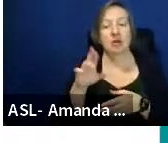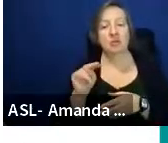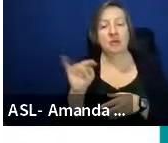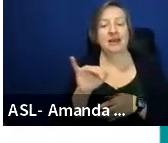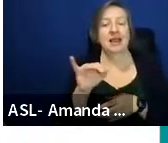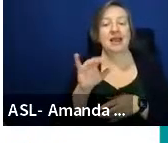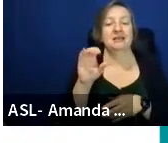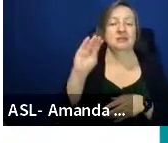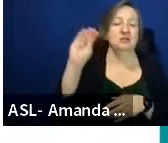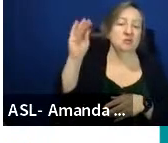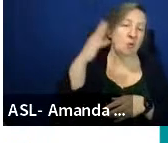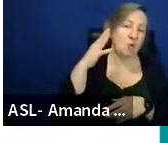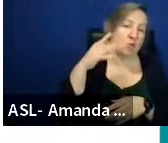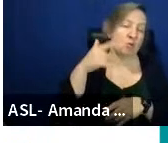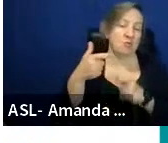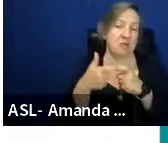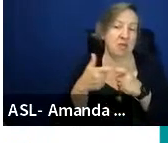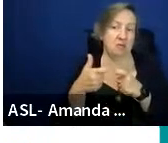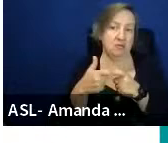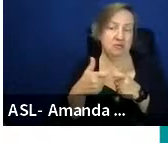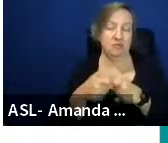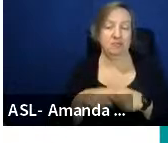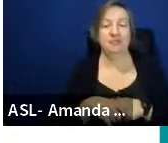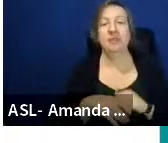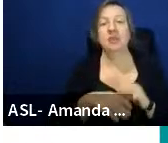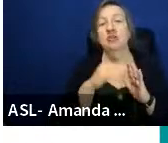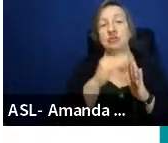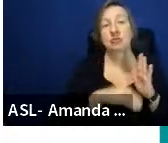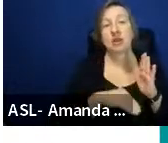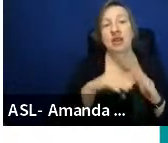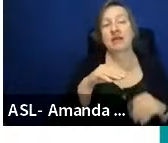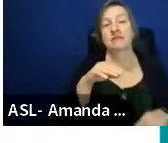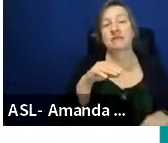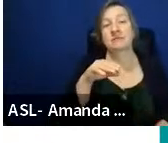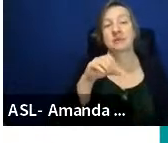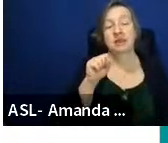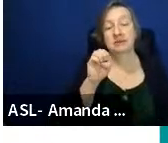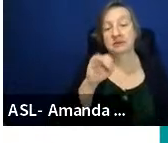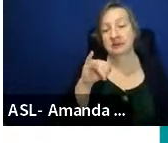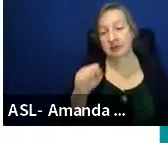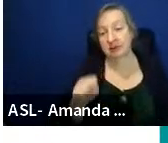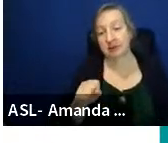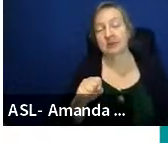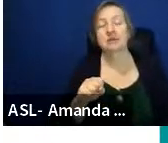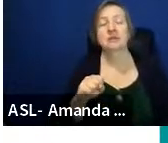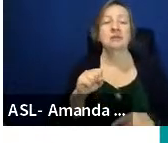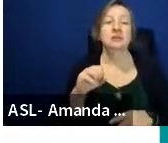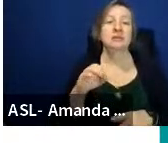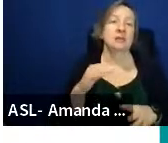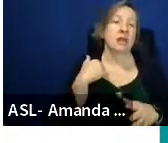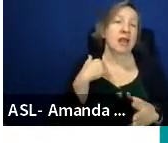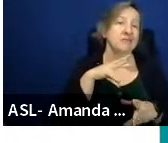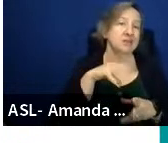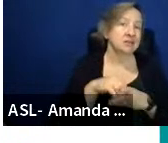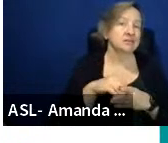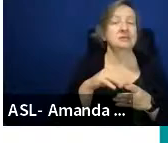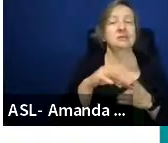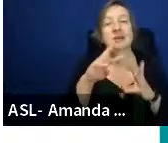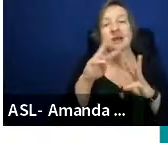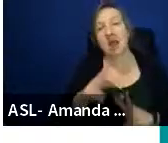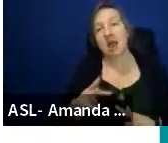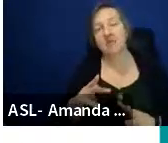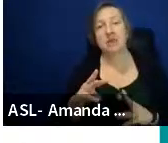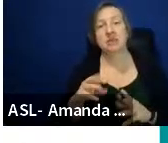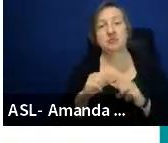power. And then the draft EIS also includes information about, as I said, climate resiliency. So what are some of